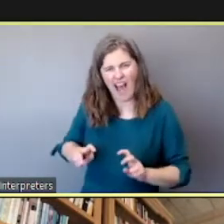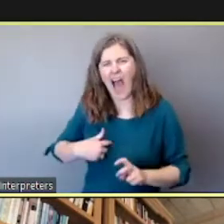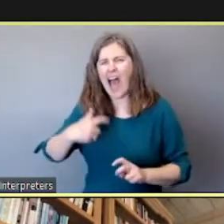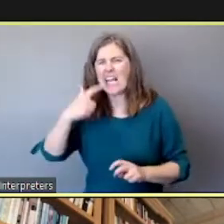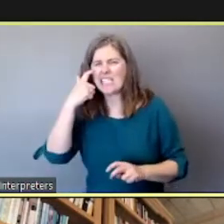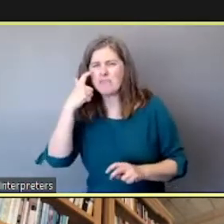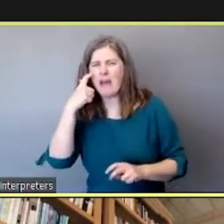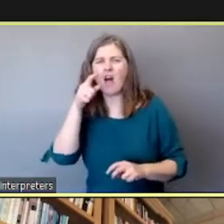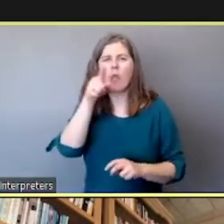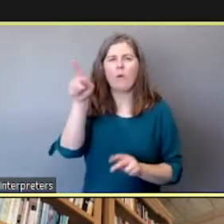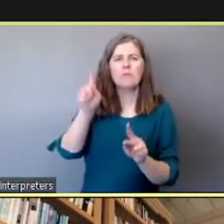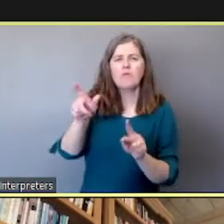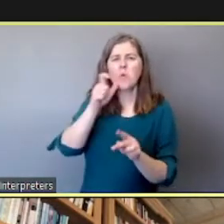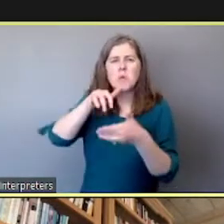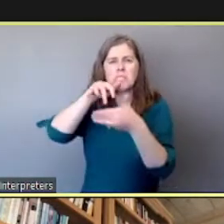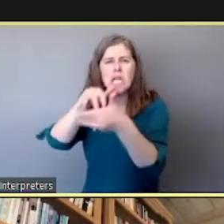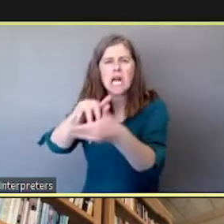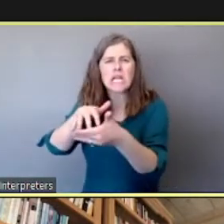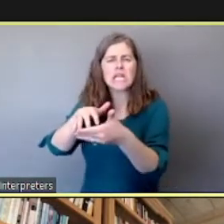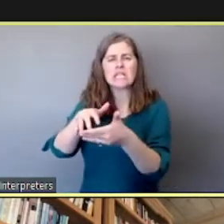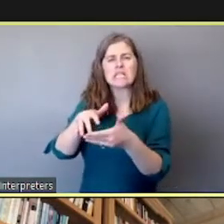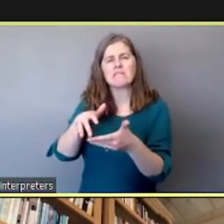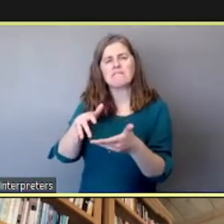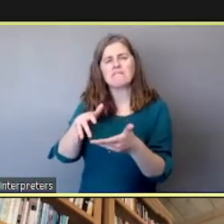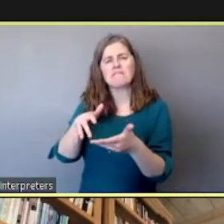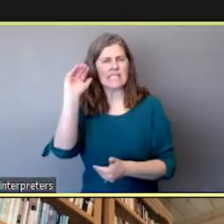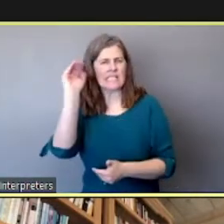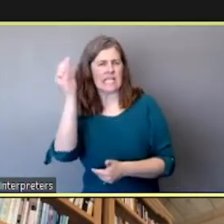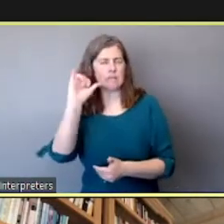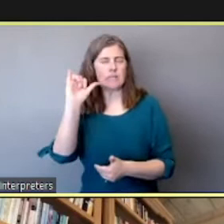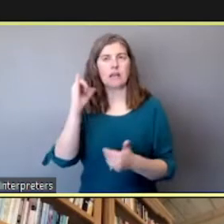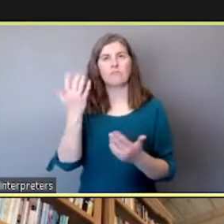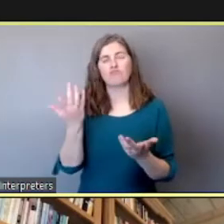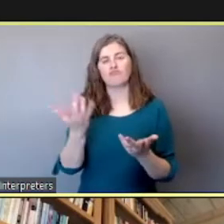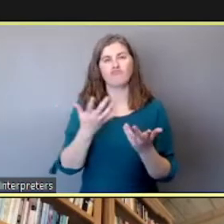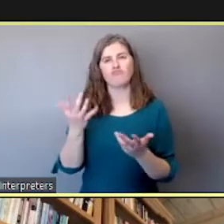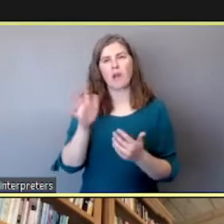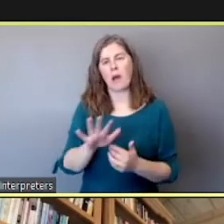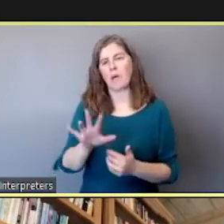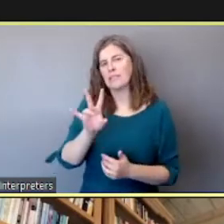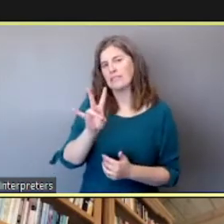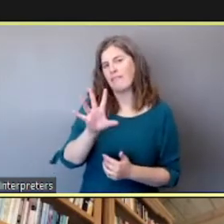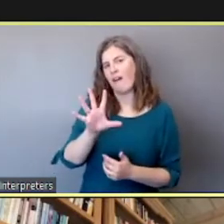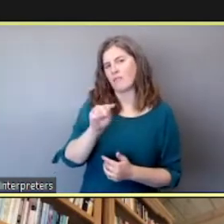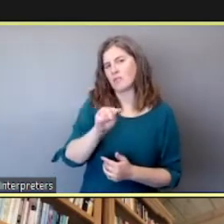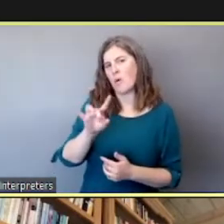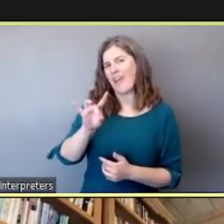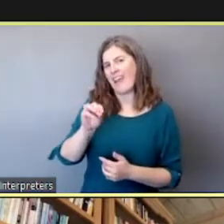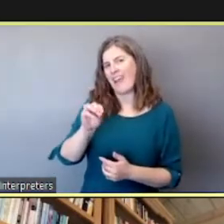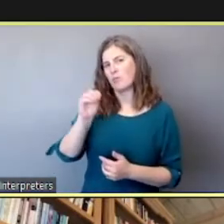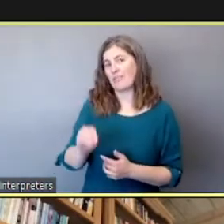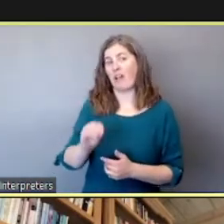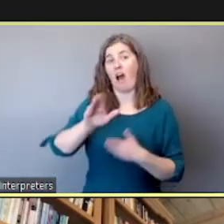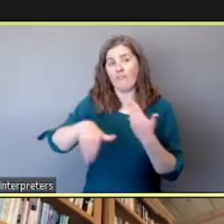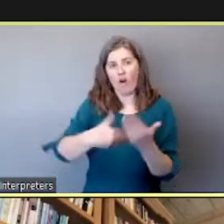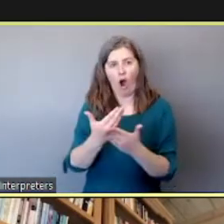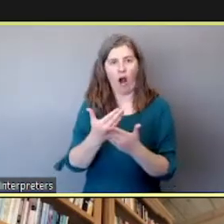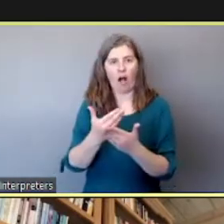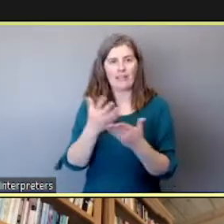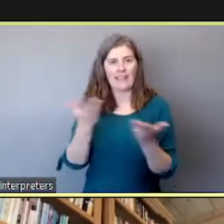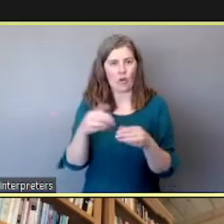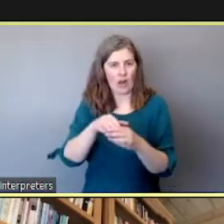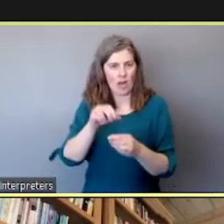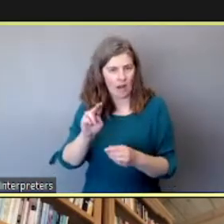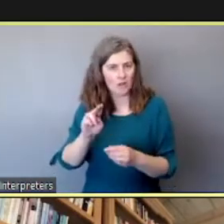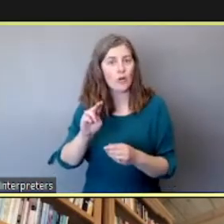EPI are saying we have to have, it seems like at this time, about 75 to 80% of all cases in New Mexico are now